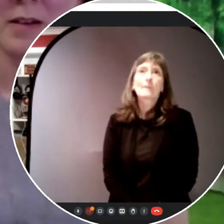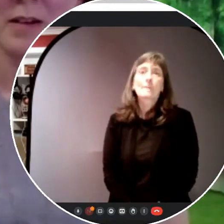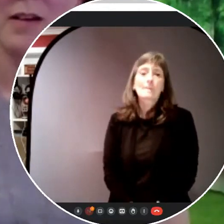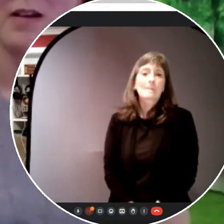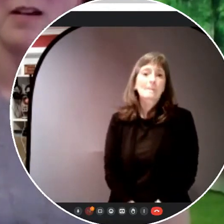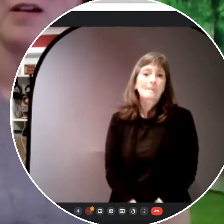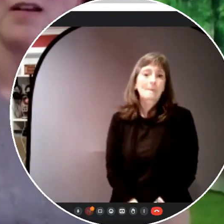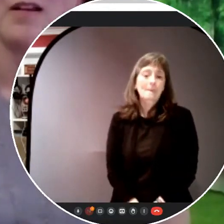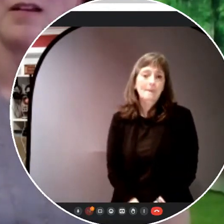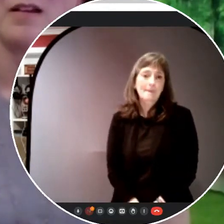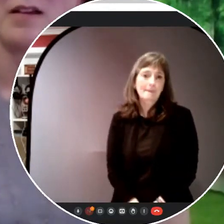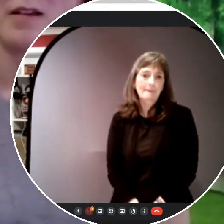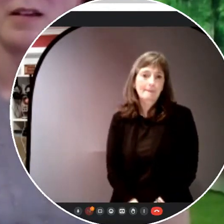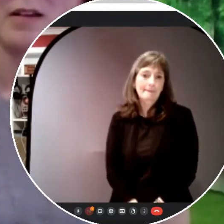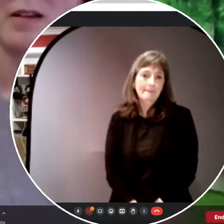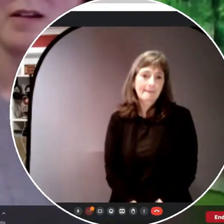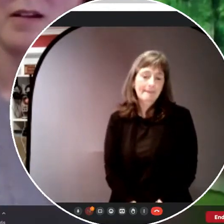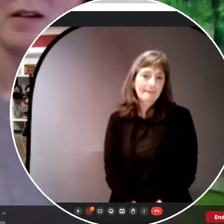participants view.